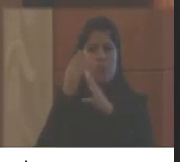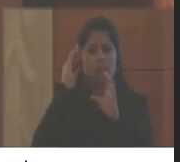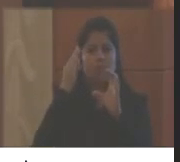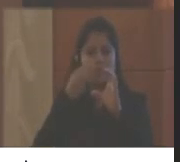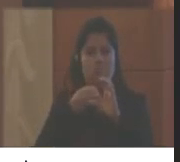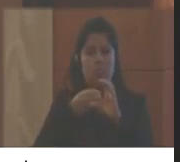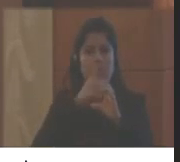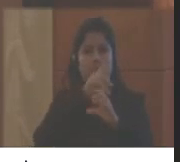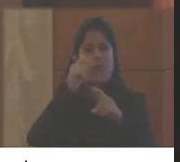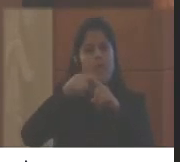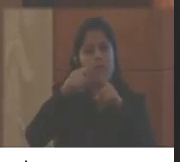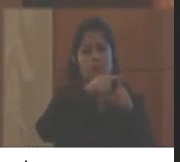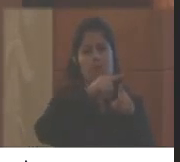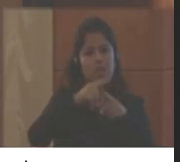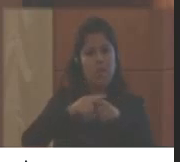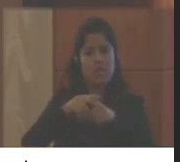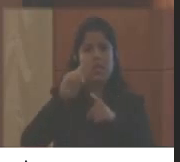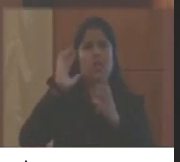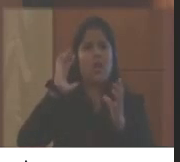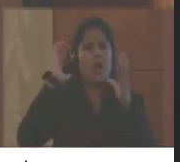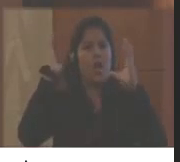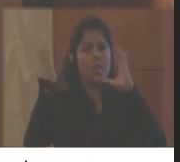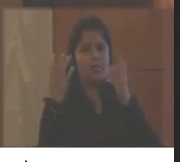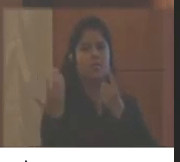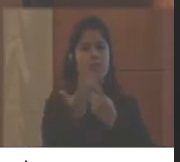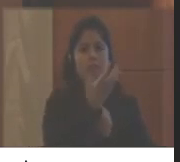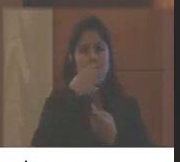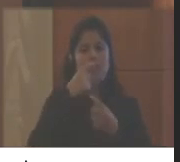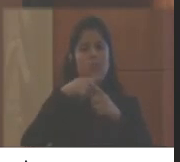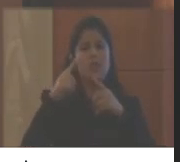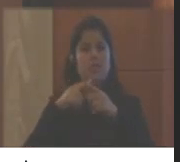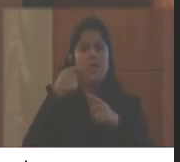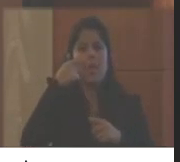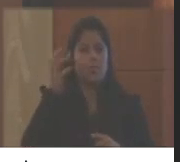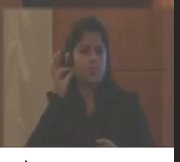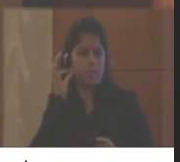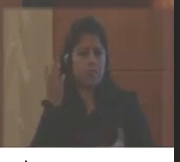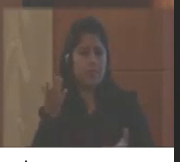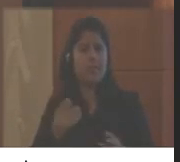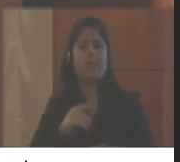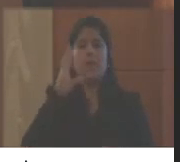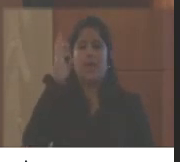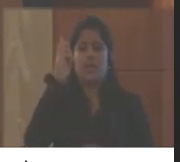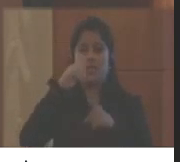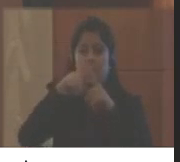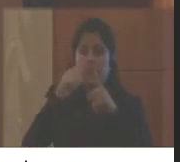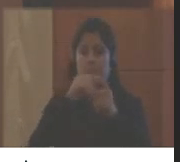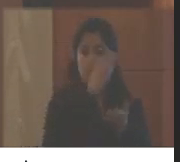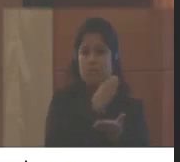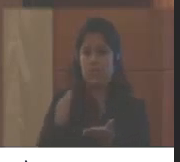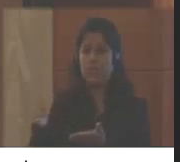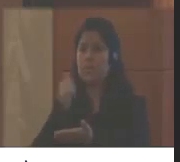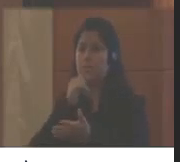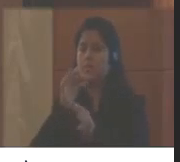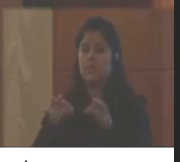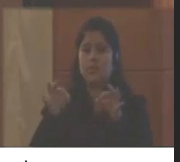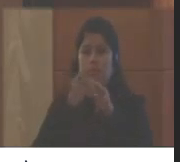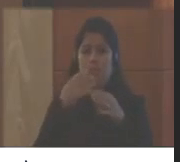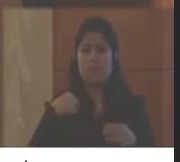in the next few years. So we know that for 2015 you have a national plan, and